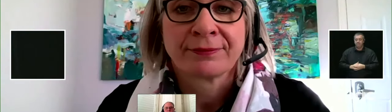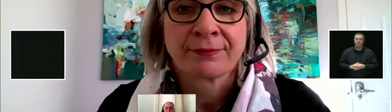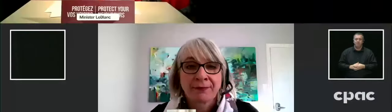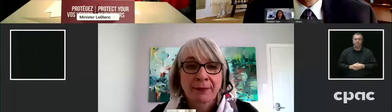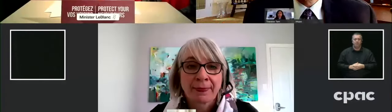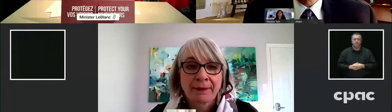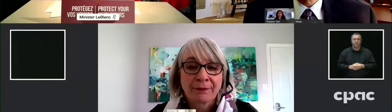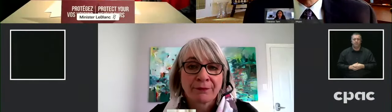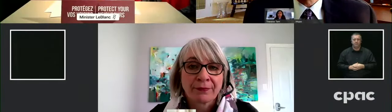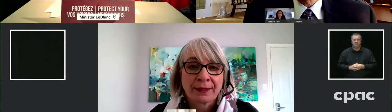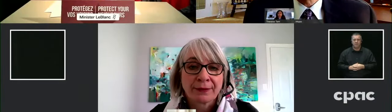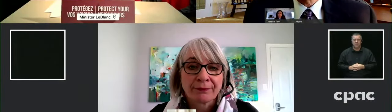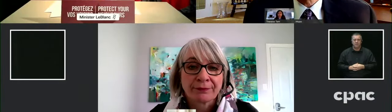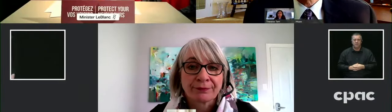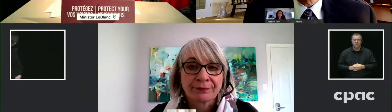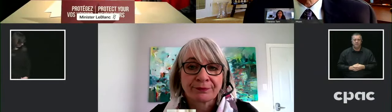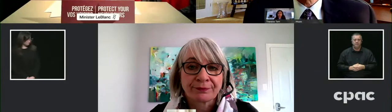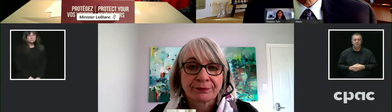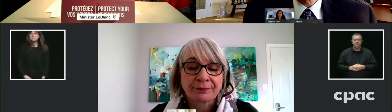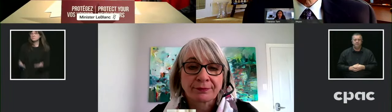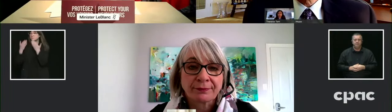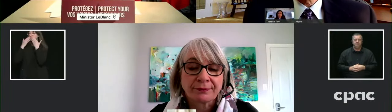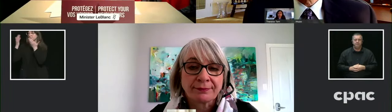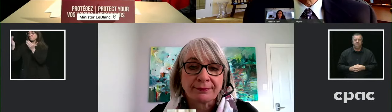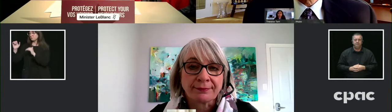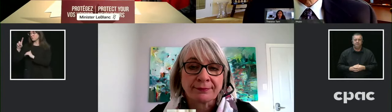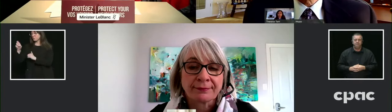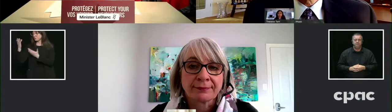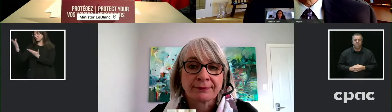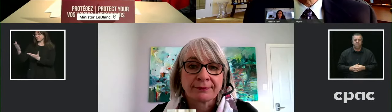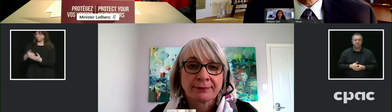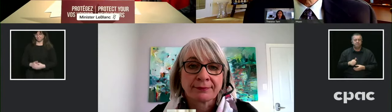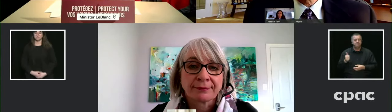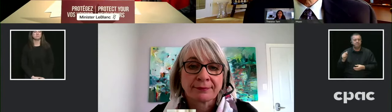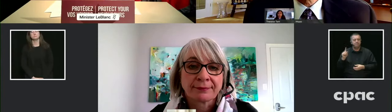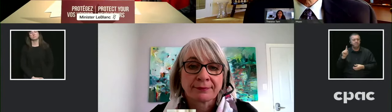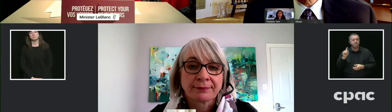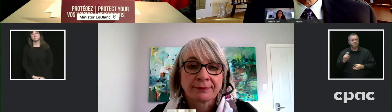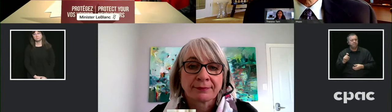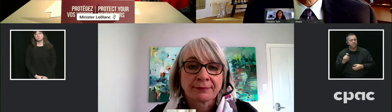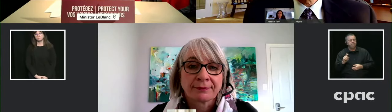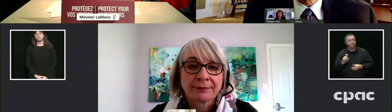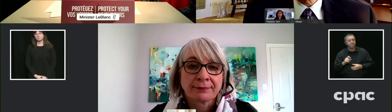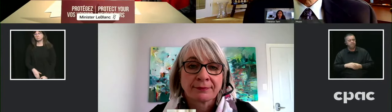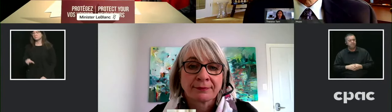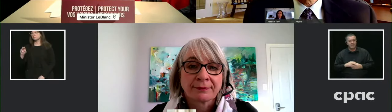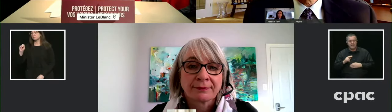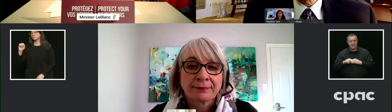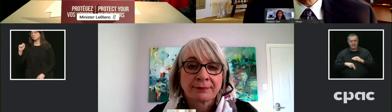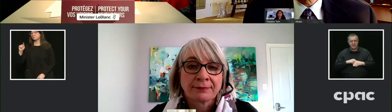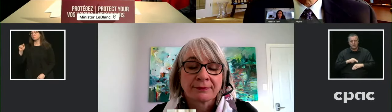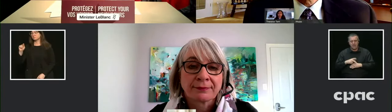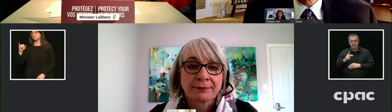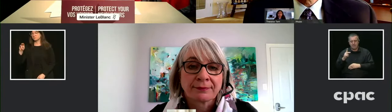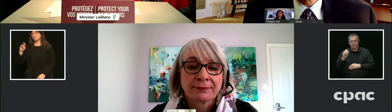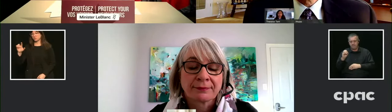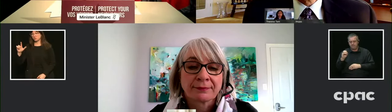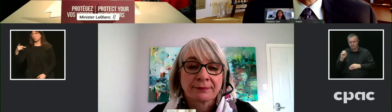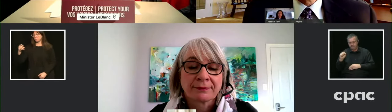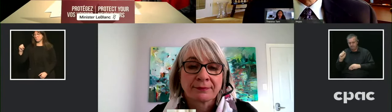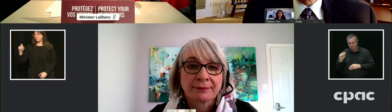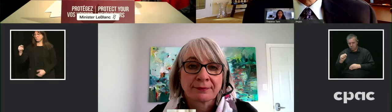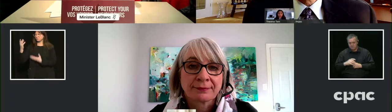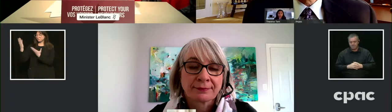Merci. Thank you. Prochaine question. The next question, la prochaine question, is Ryan Tumulty from the National Post. Please go ahead. Your line is